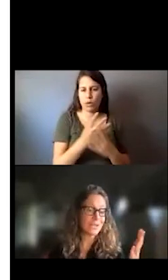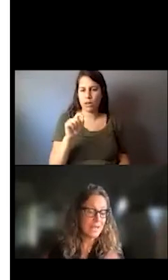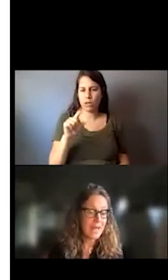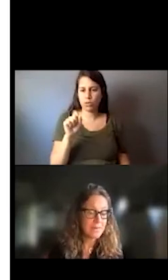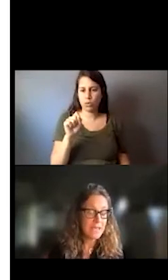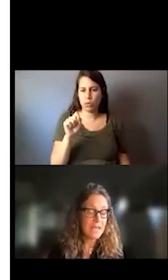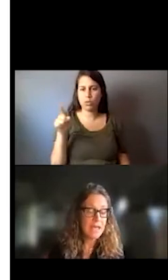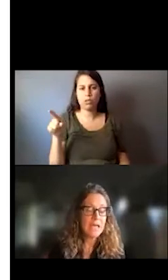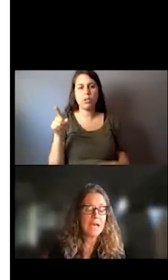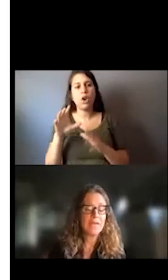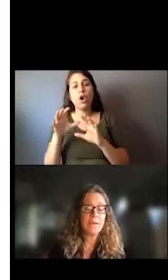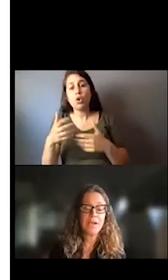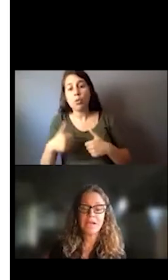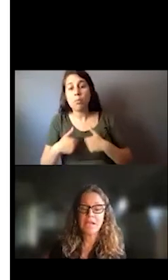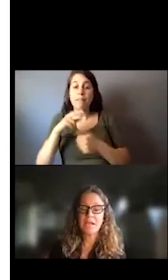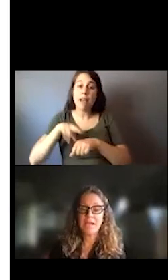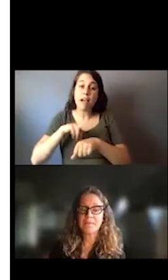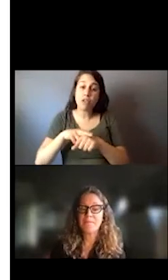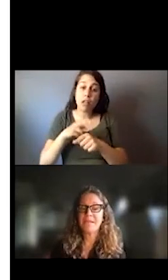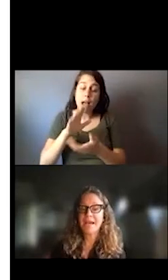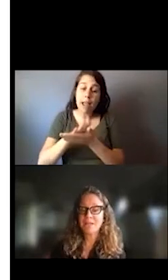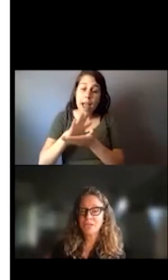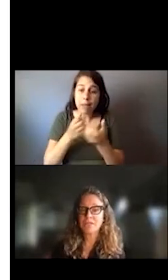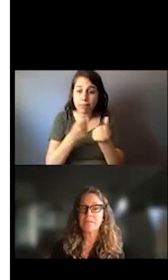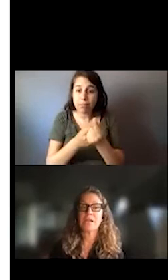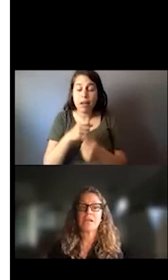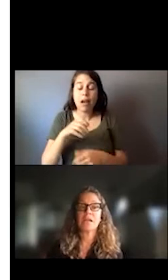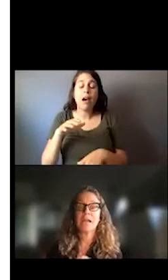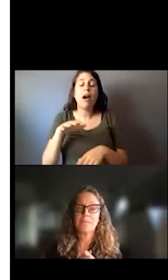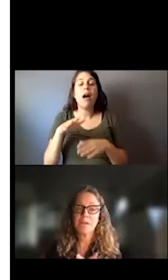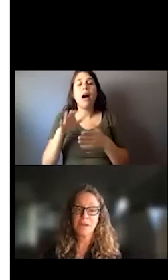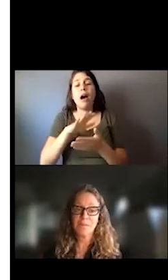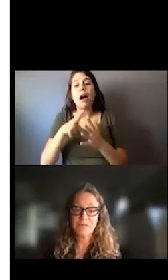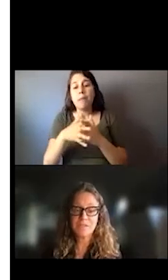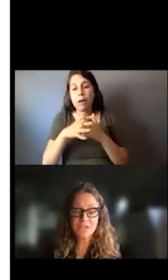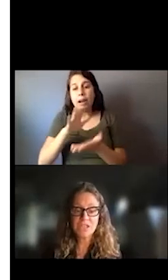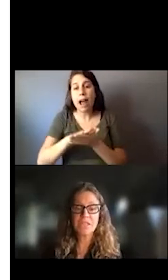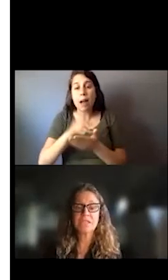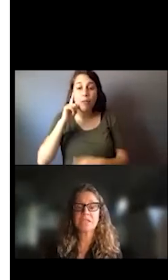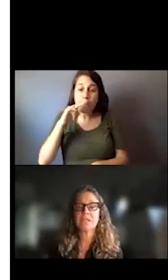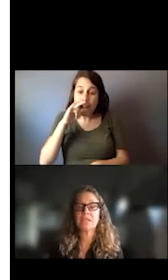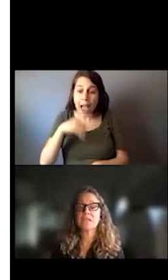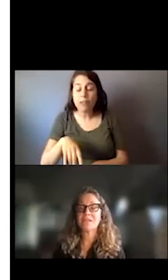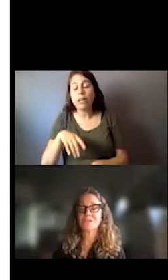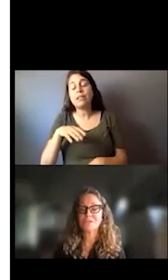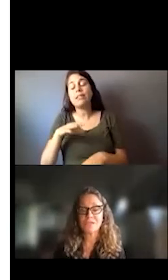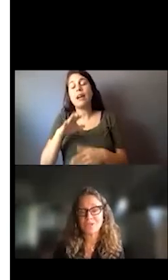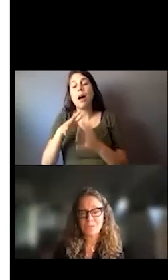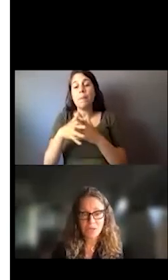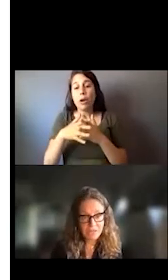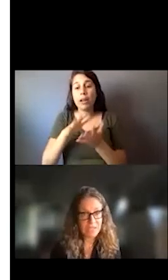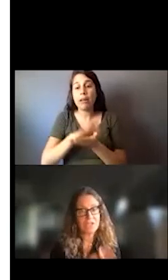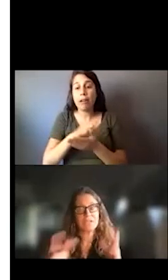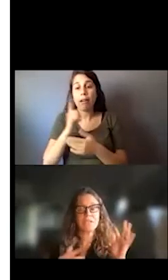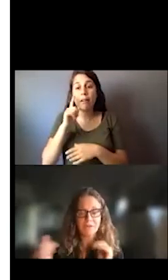groups like the National Academy, the American Academy of Pediatrics, the American Academy of Family Physicians, the National